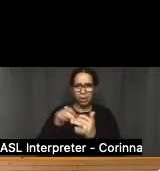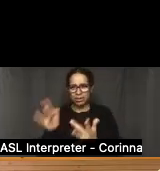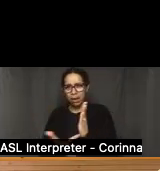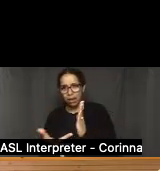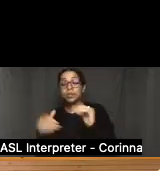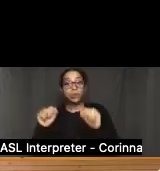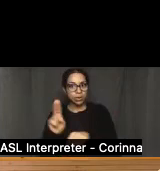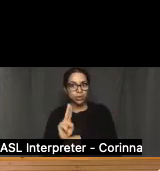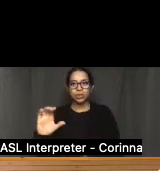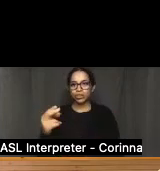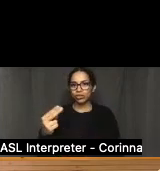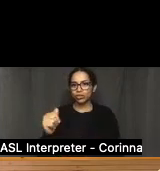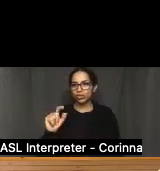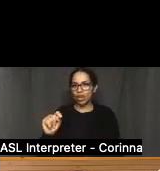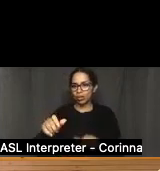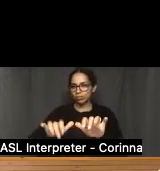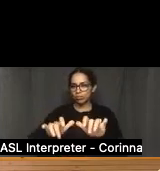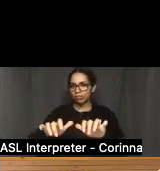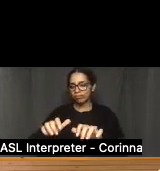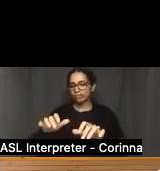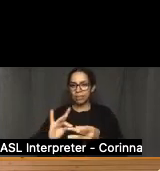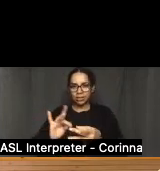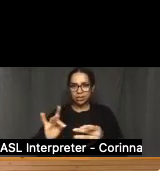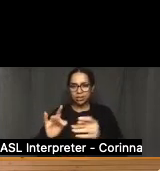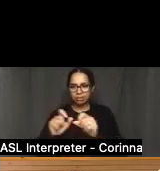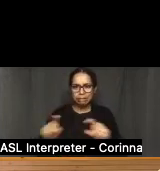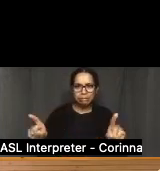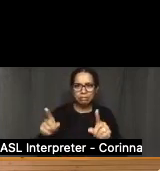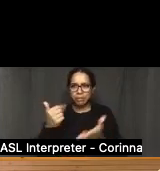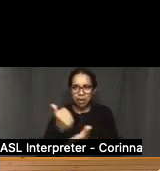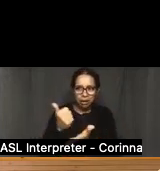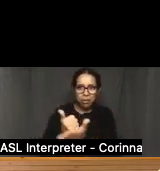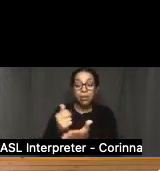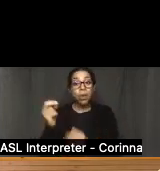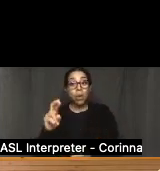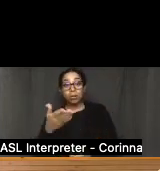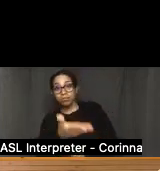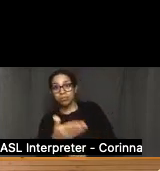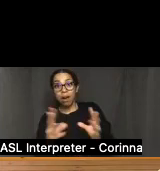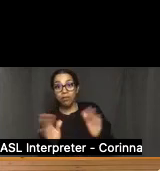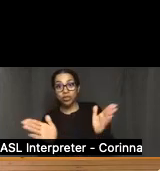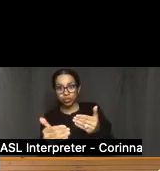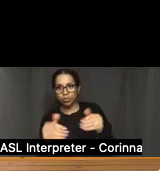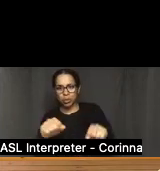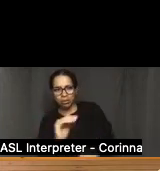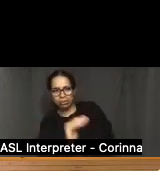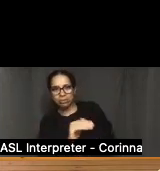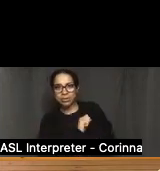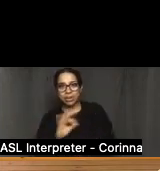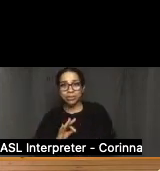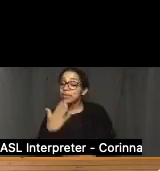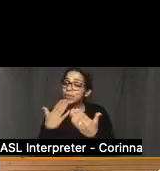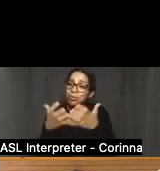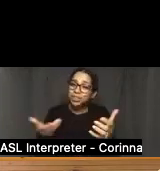means of the chat box or with the people helping out, the staff in the space. Thank you so much for having me here. We can go ahead and